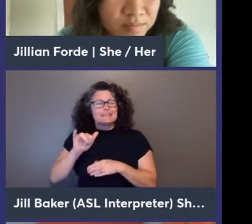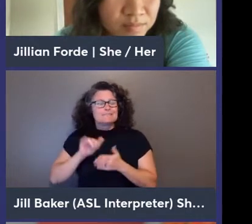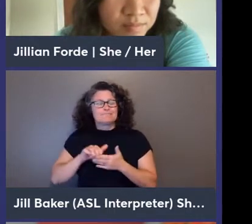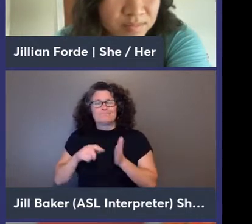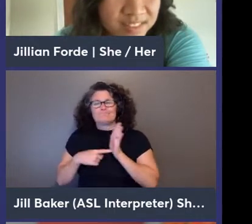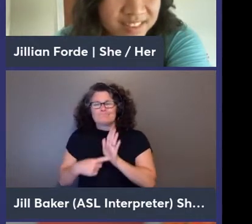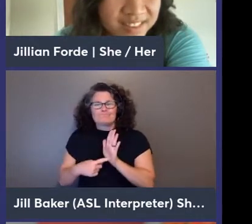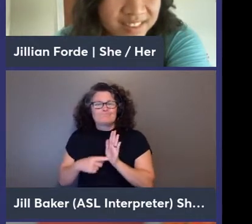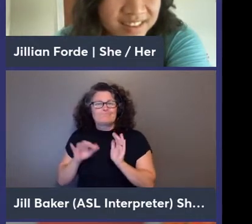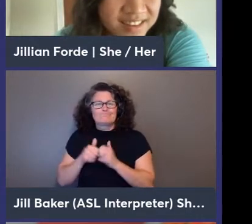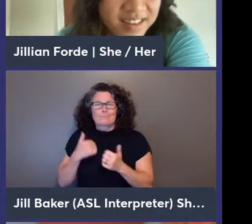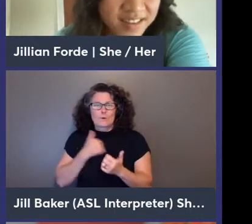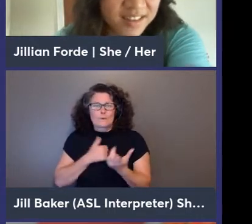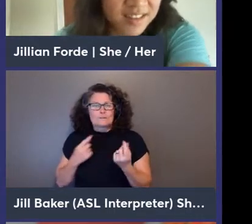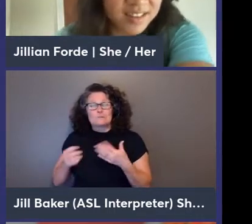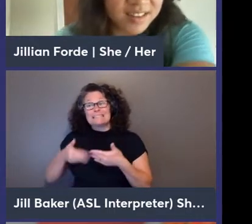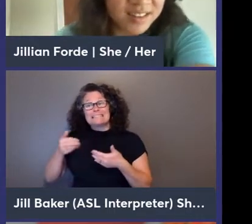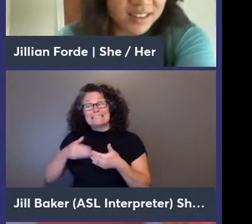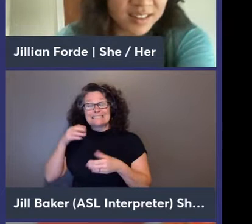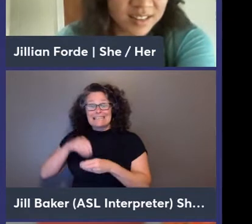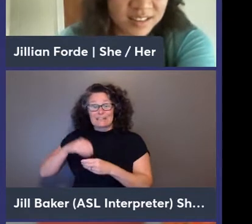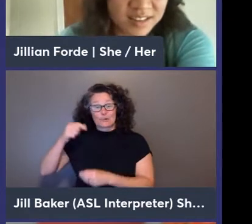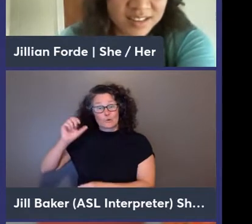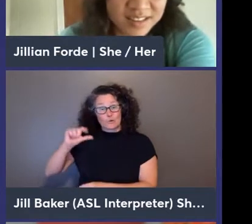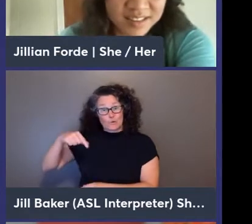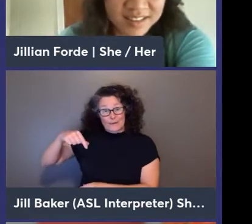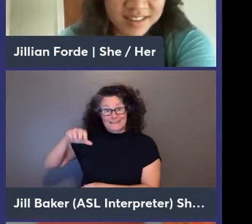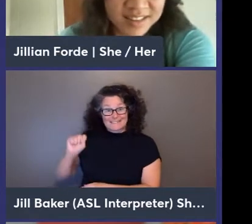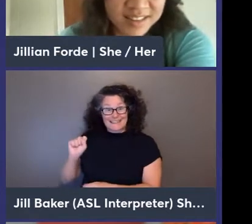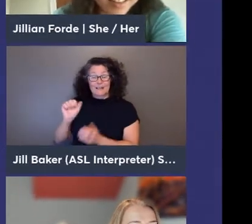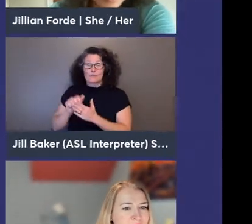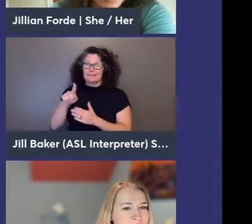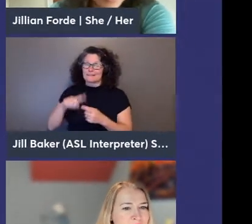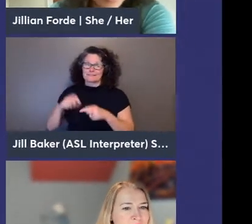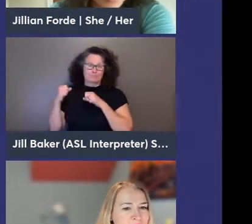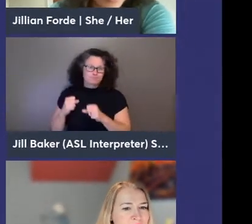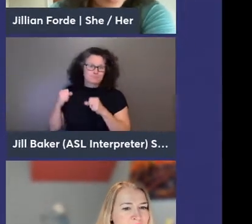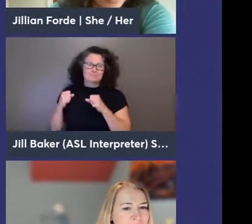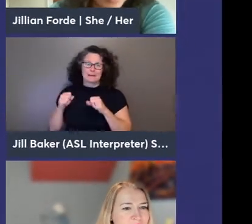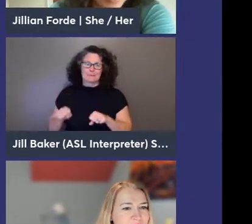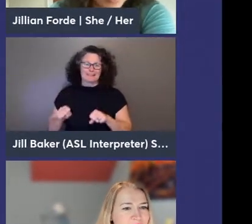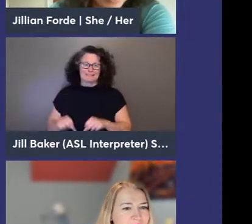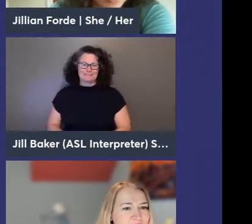this easily in QuickSight with this powerful capability.